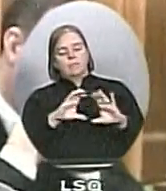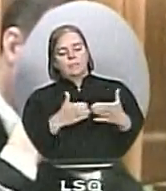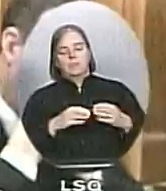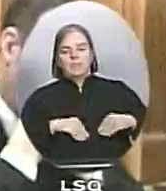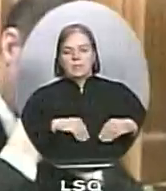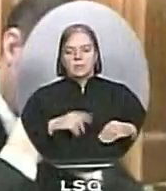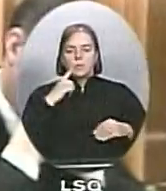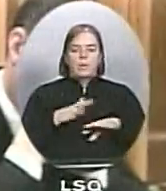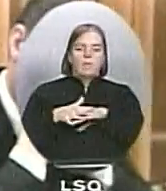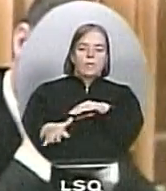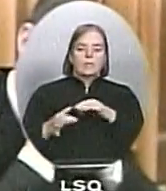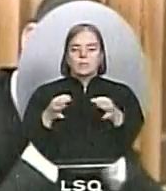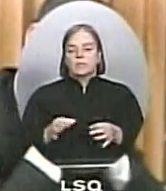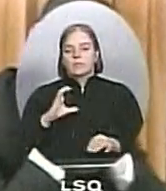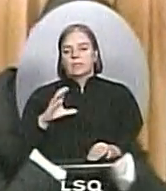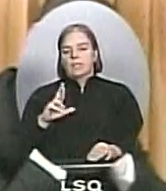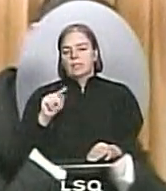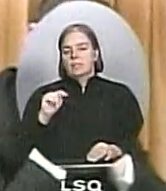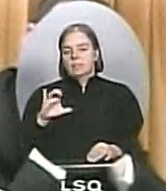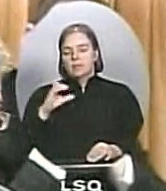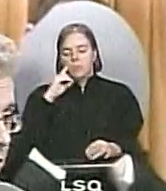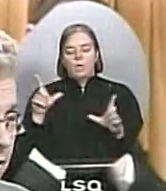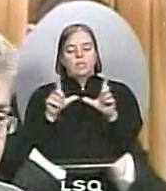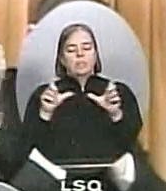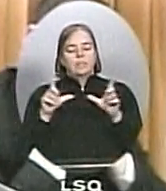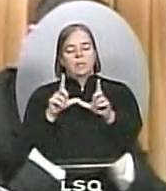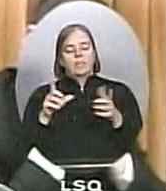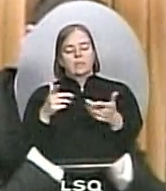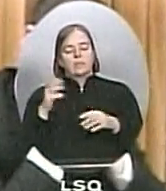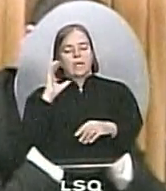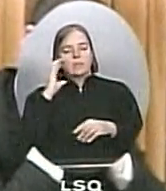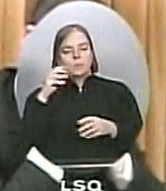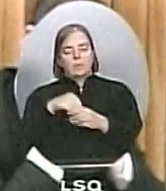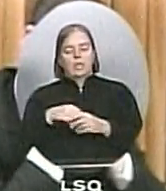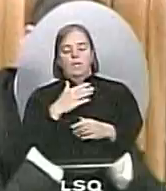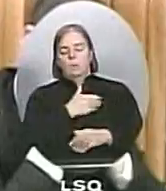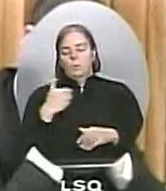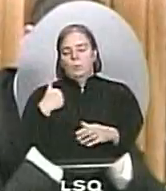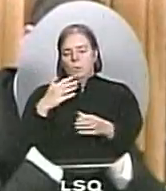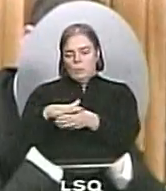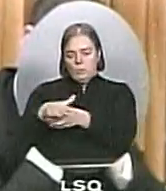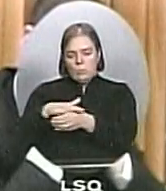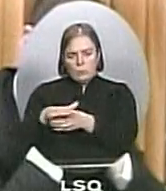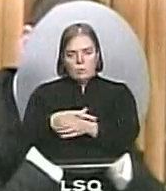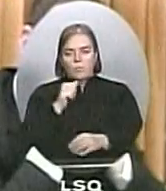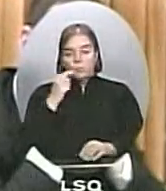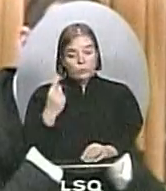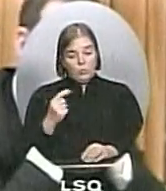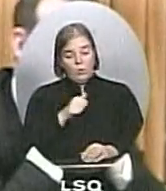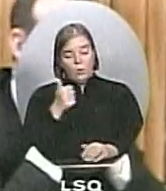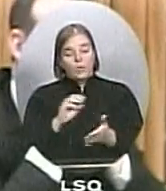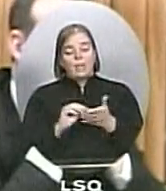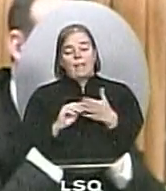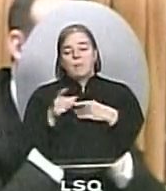or he didn't care when he broke them. But he's not alone. The Parliamentary Secretary for Health also intervened with his own letter. So I'd like to ask either of those gentlemen a